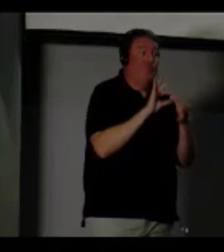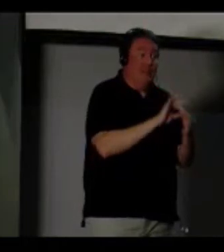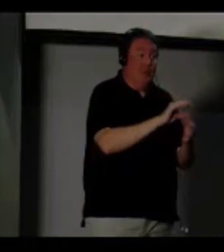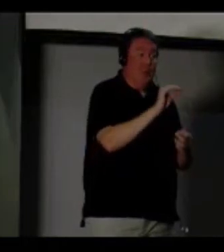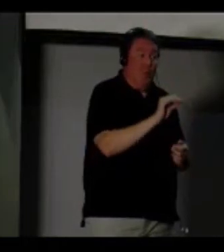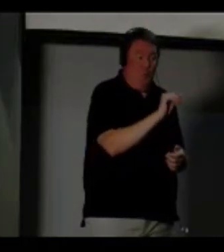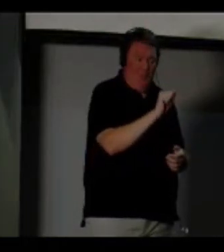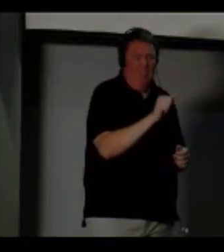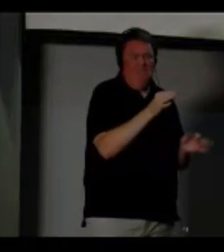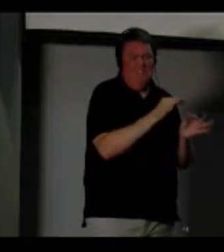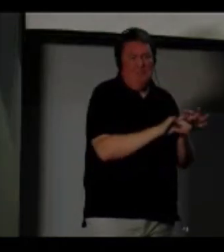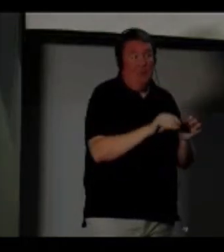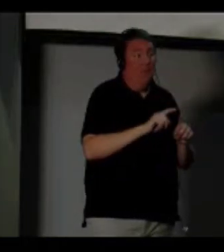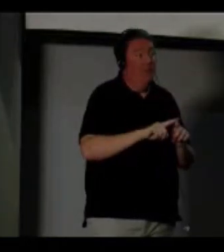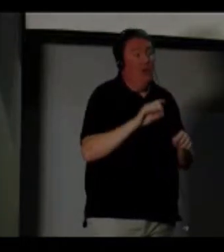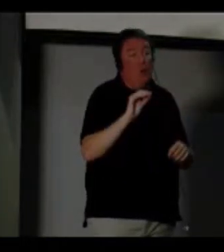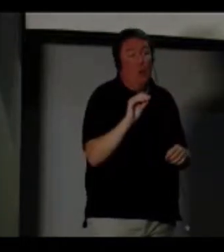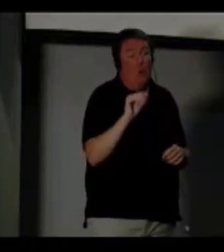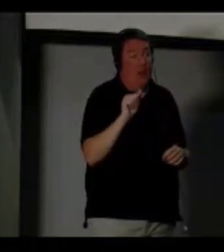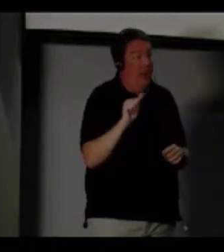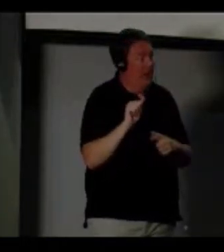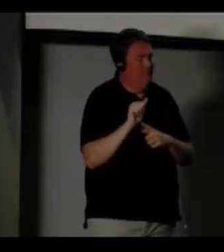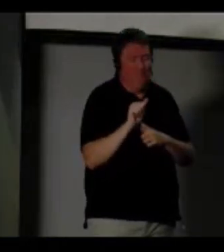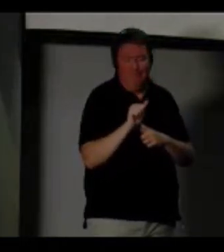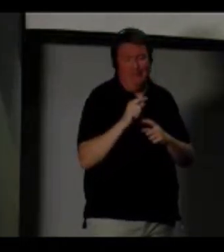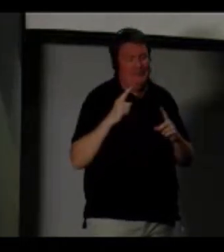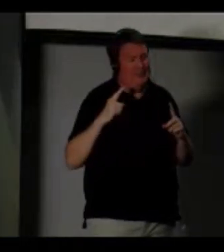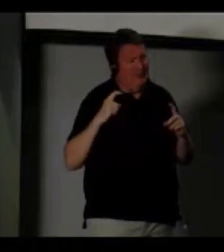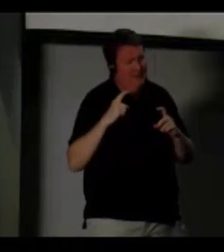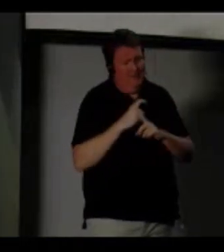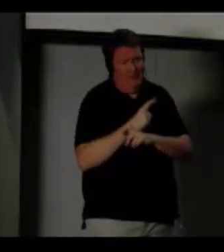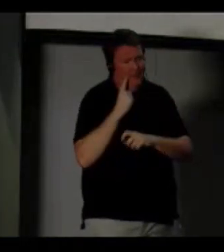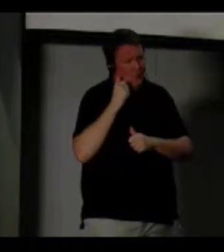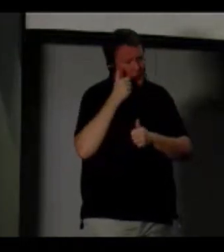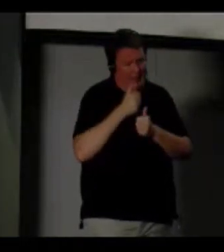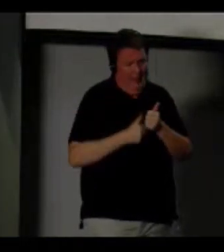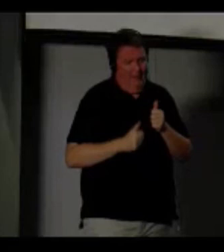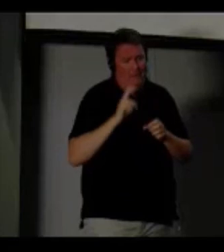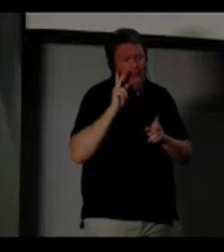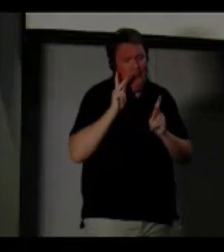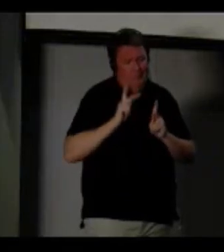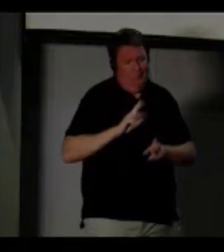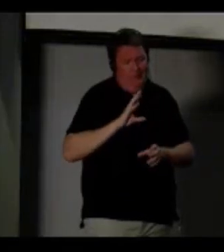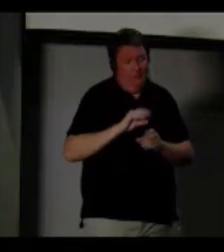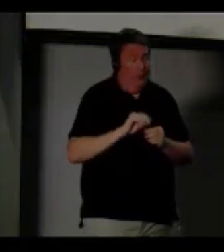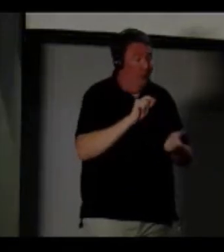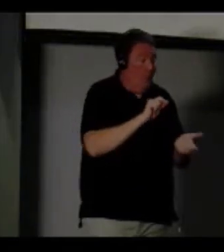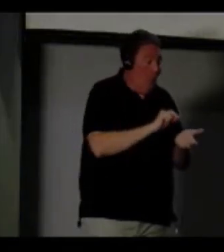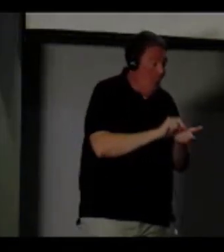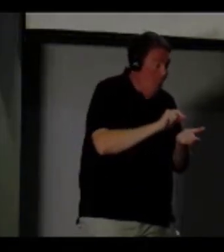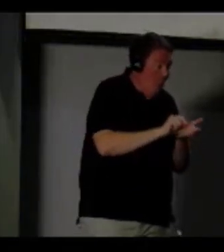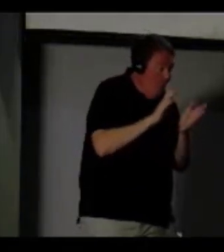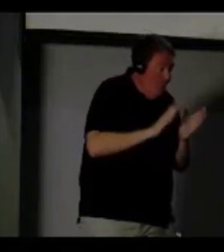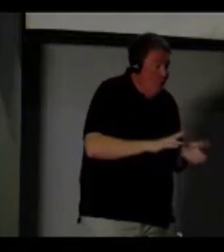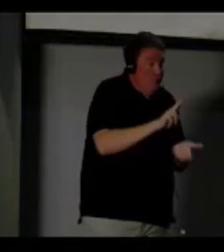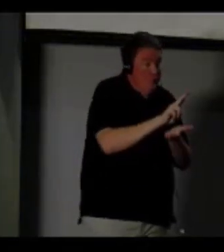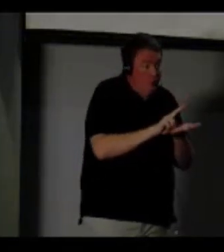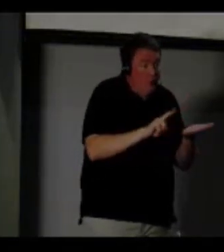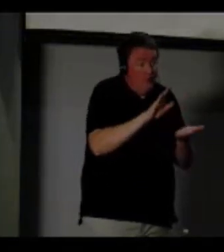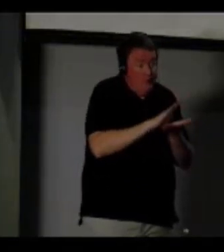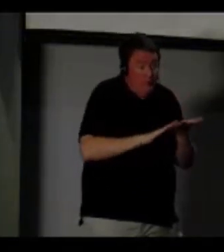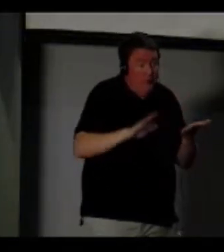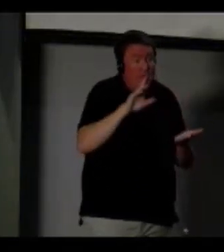is simple, in reality, OA can be quite complex for everyone involved, authors, their institutions,